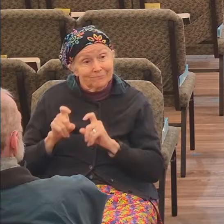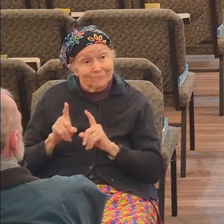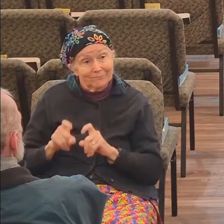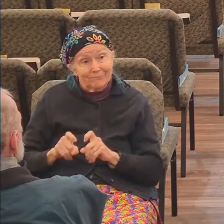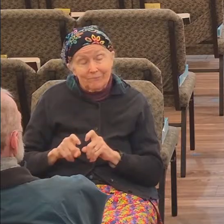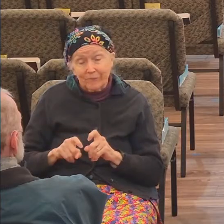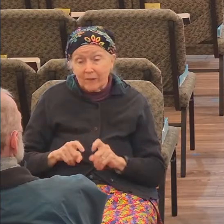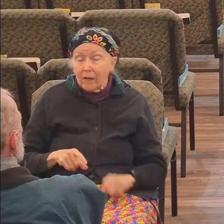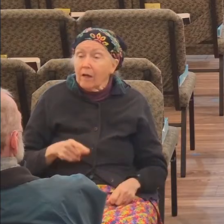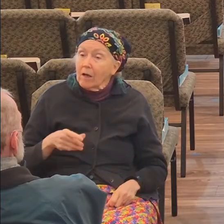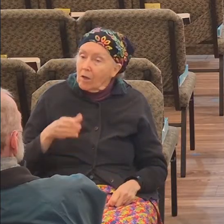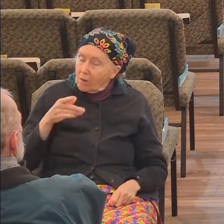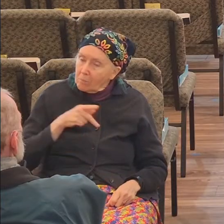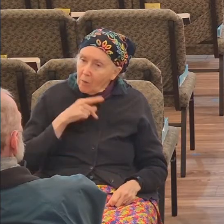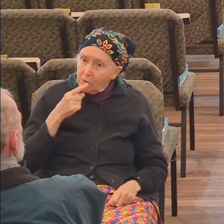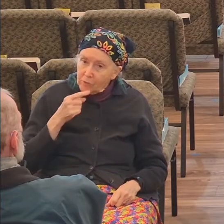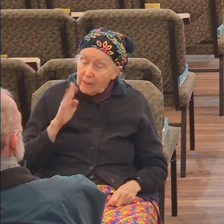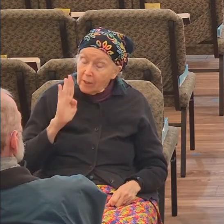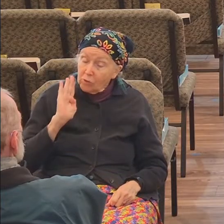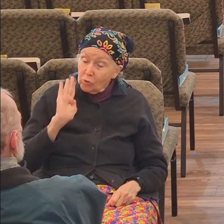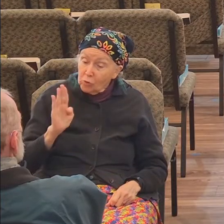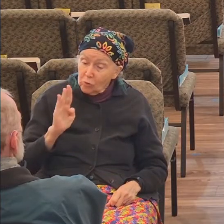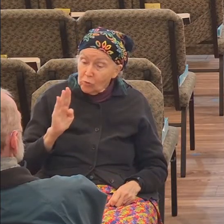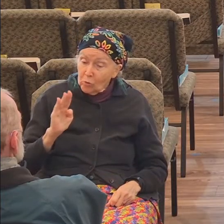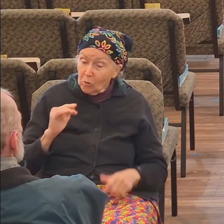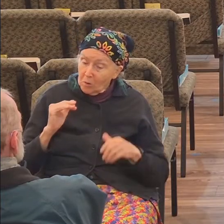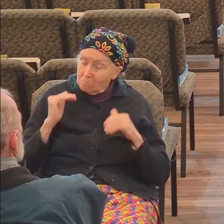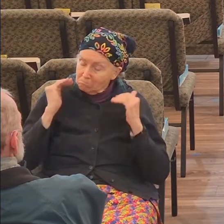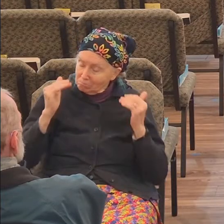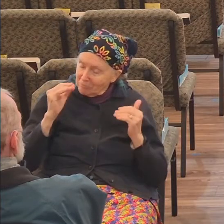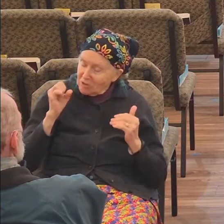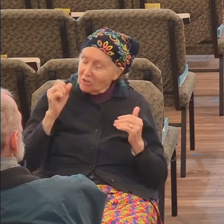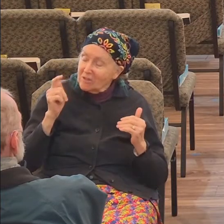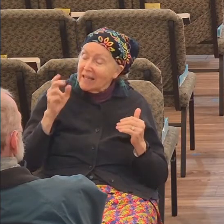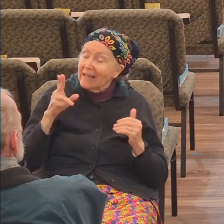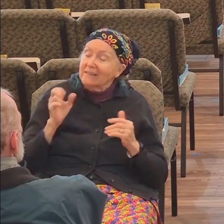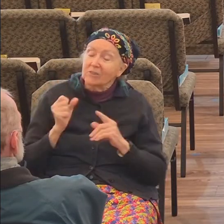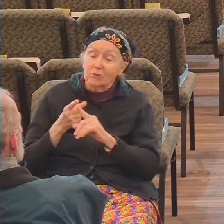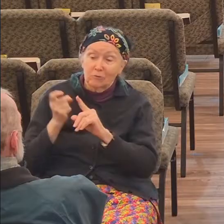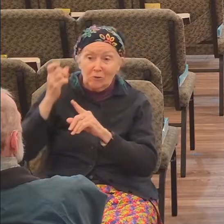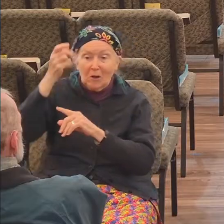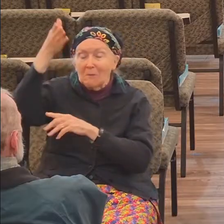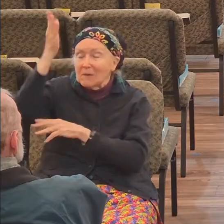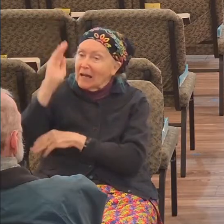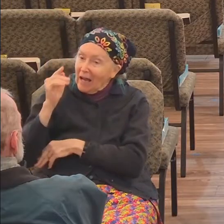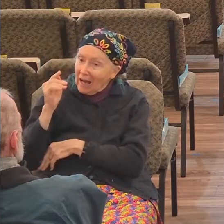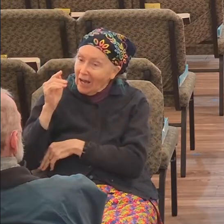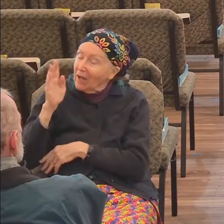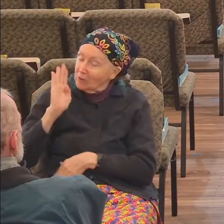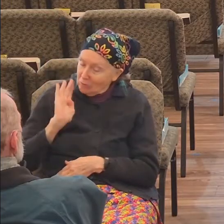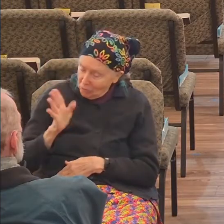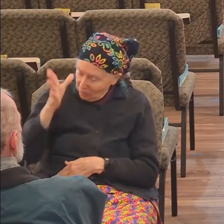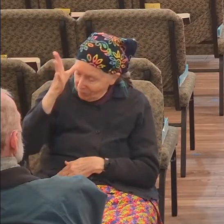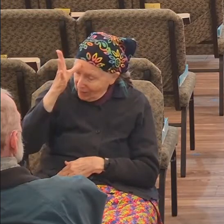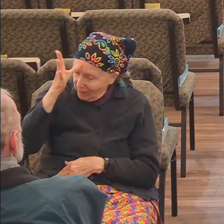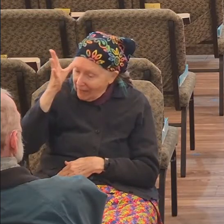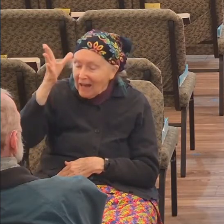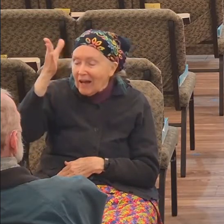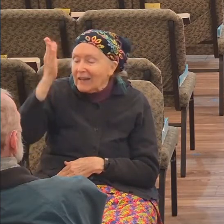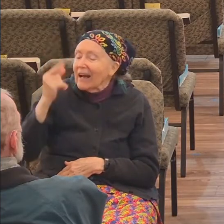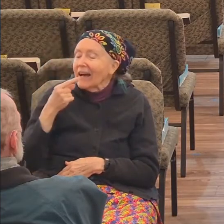status comes from God. He's your father. Yeah, you have a new identity, new family. God says you are his